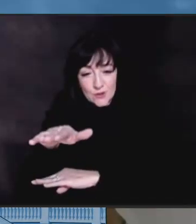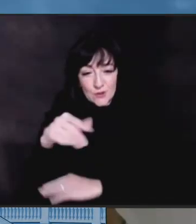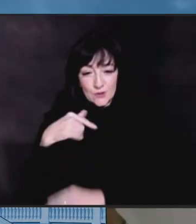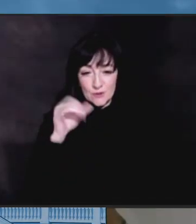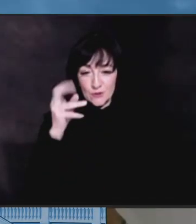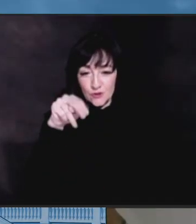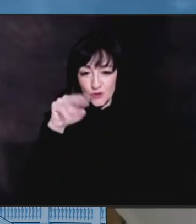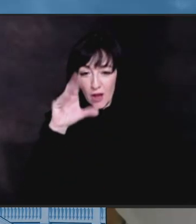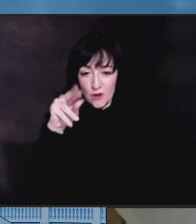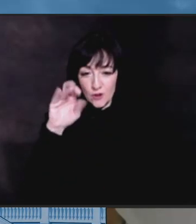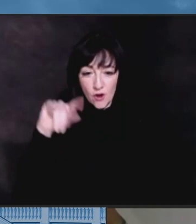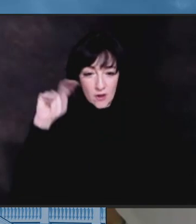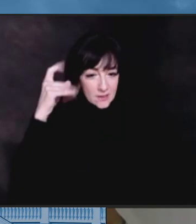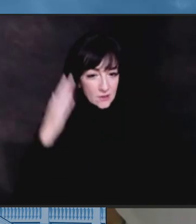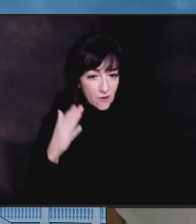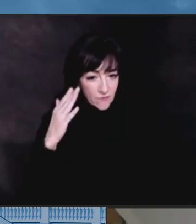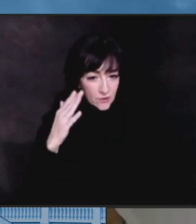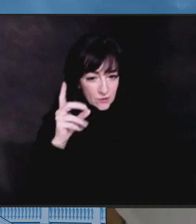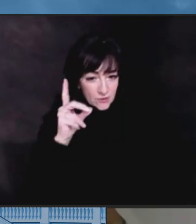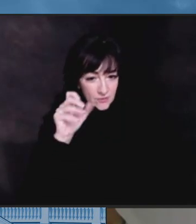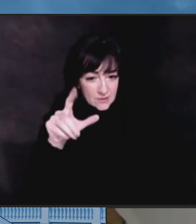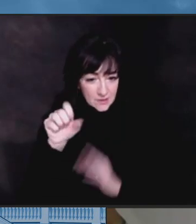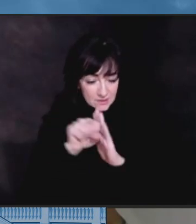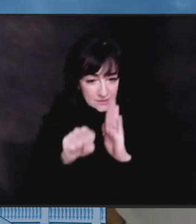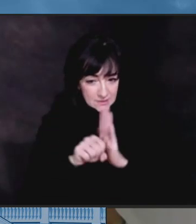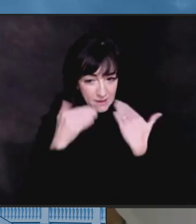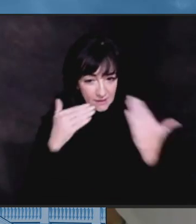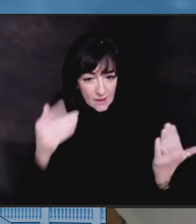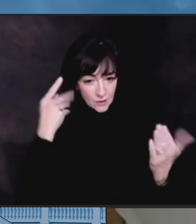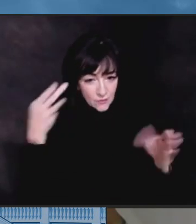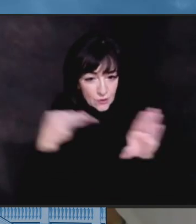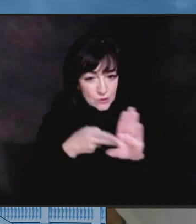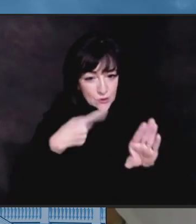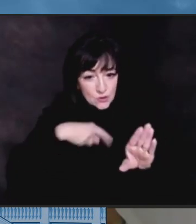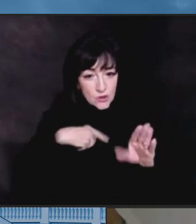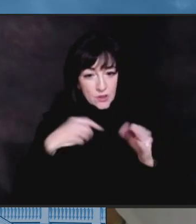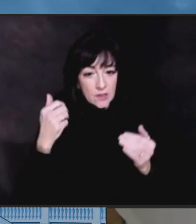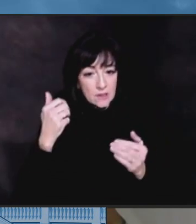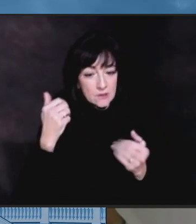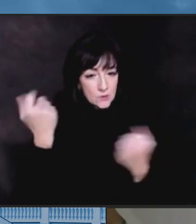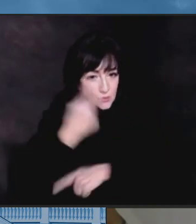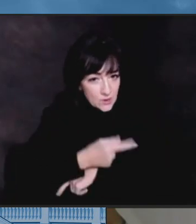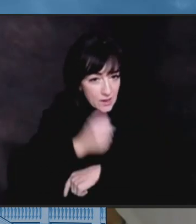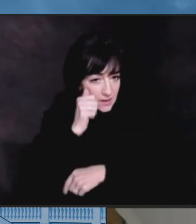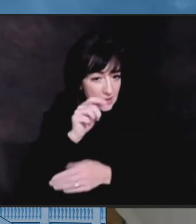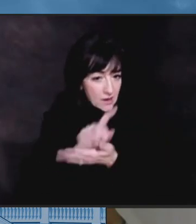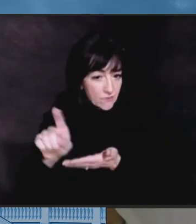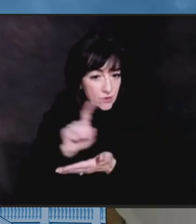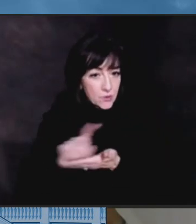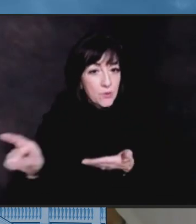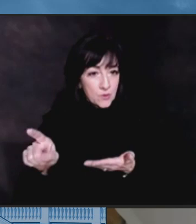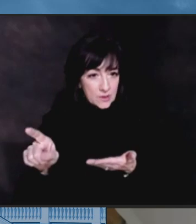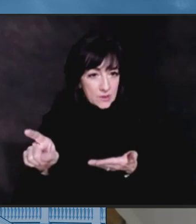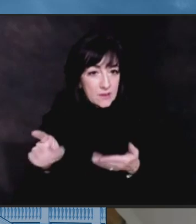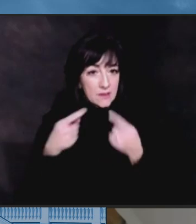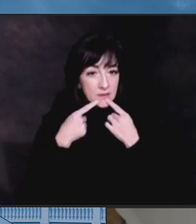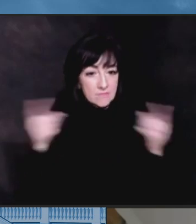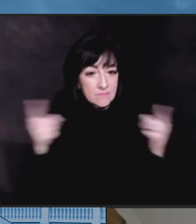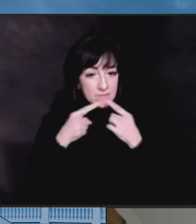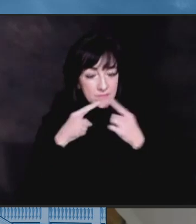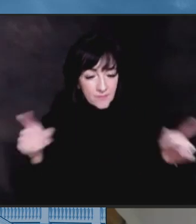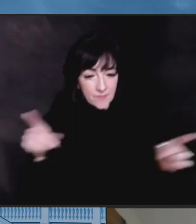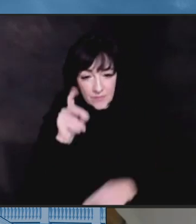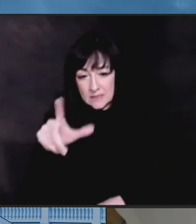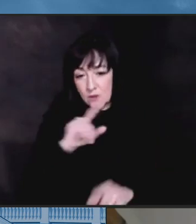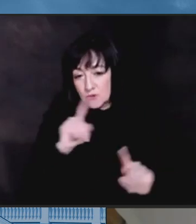Carney. Thank you for joining us today on our weekly press conference on Delaware's response to